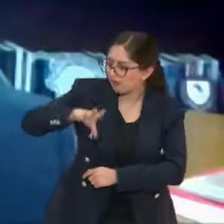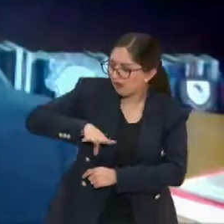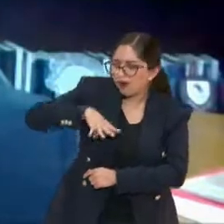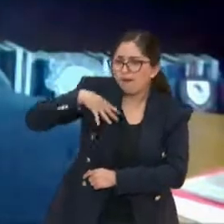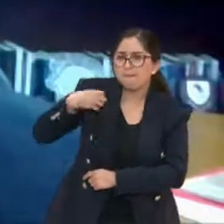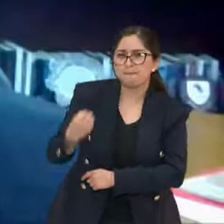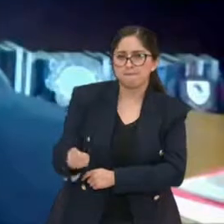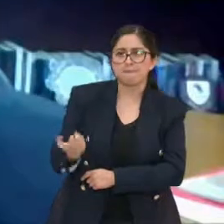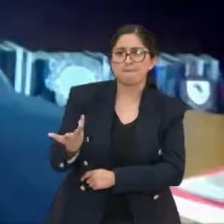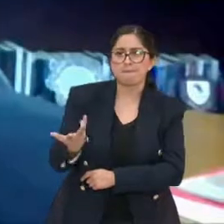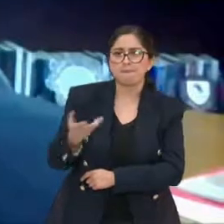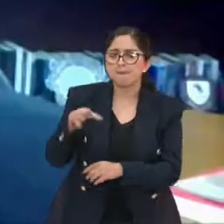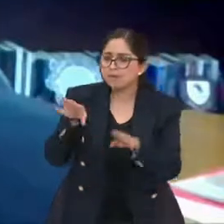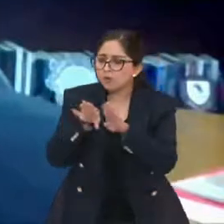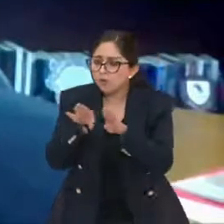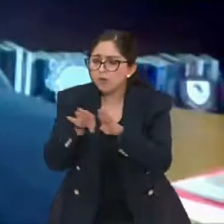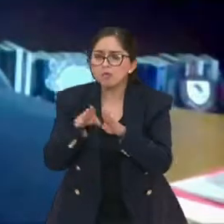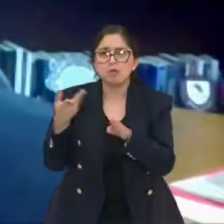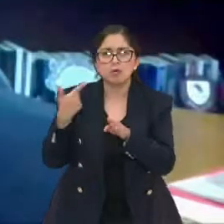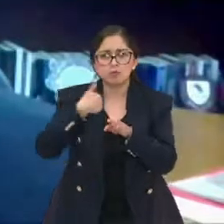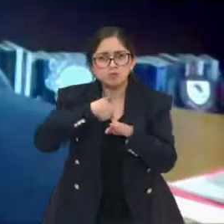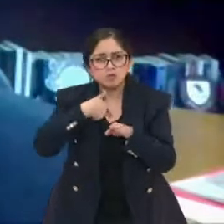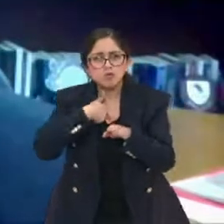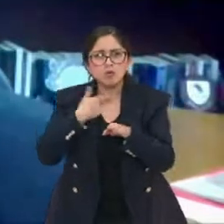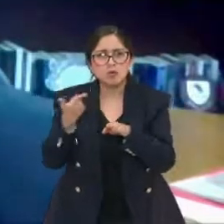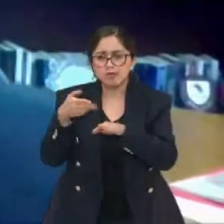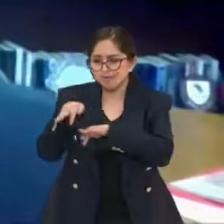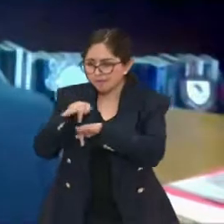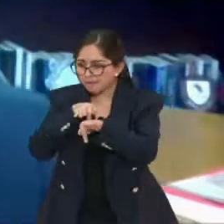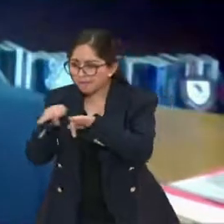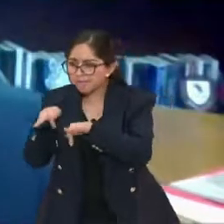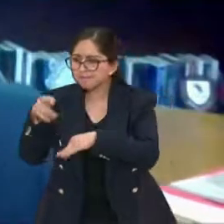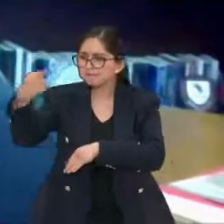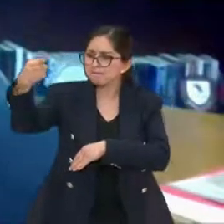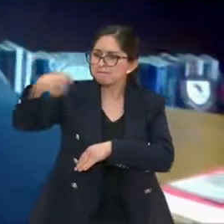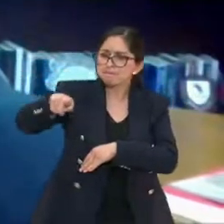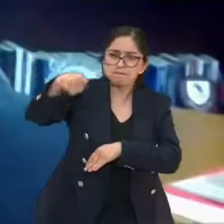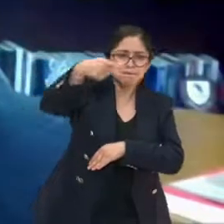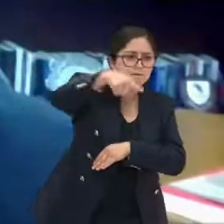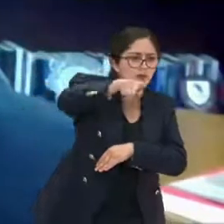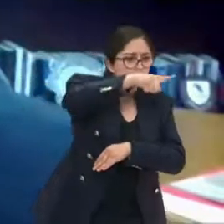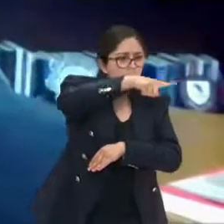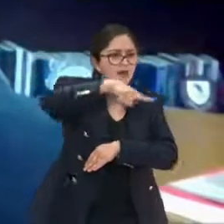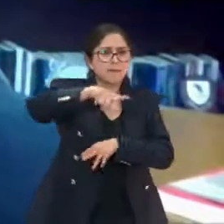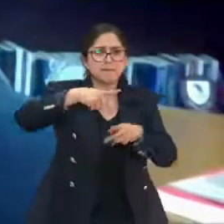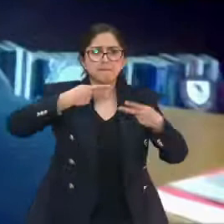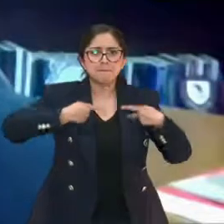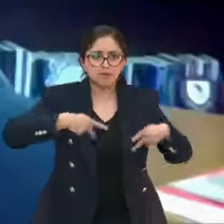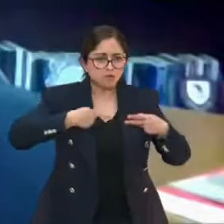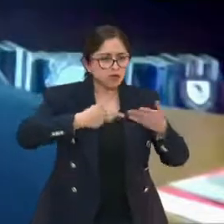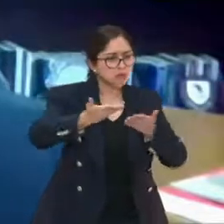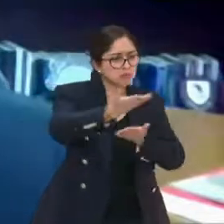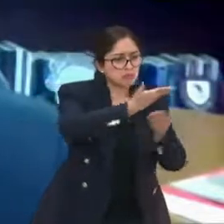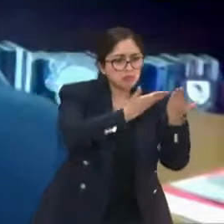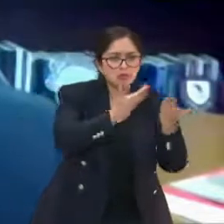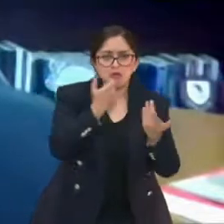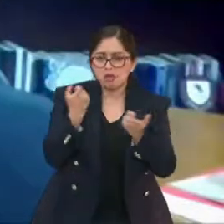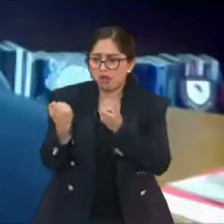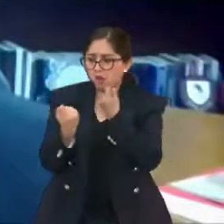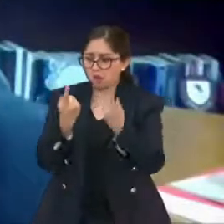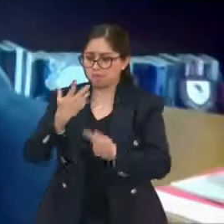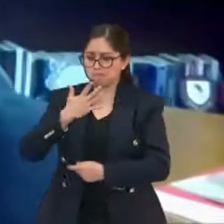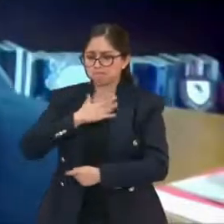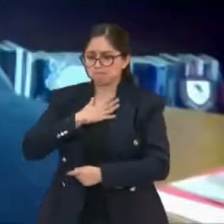yes, political parties have taken advantage of this era of having many